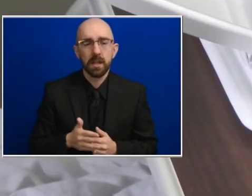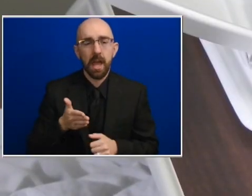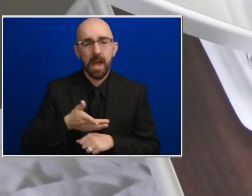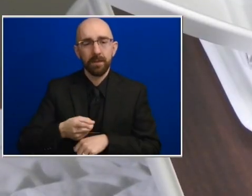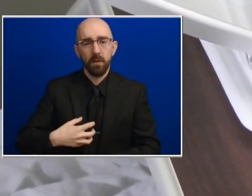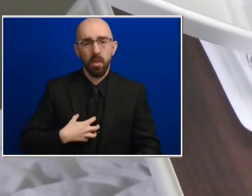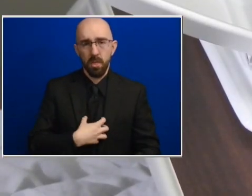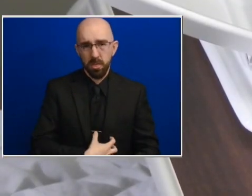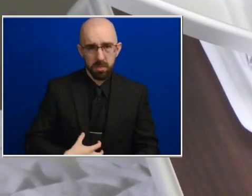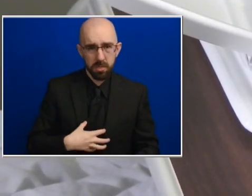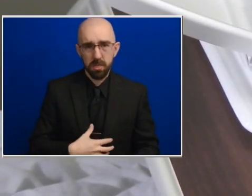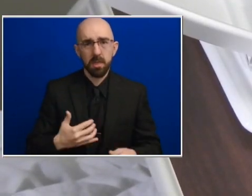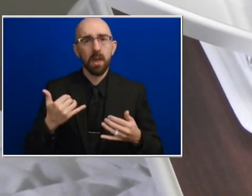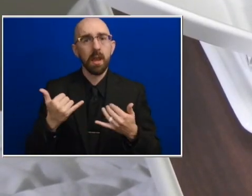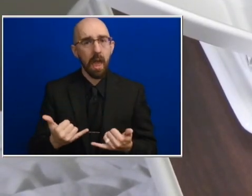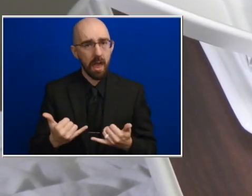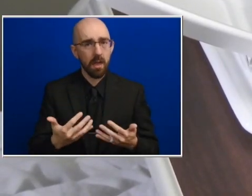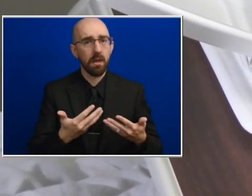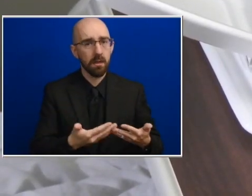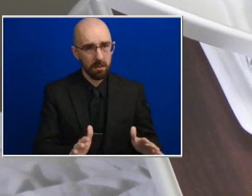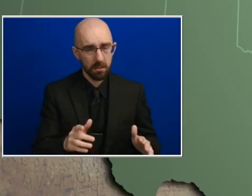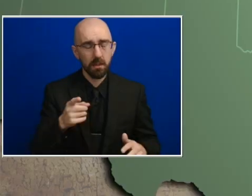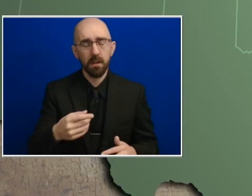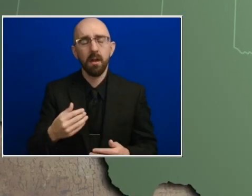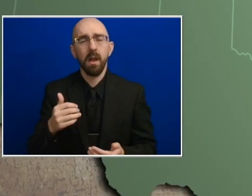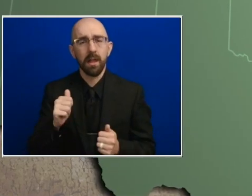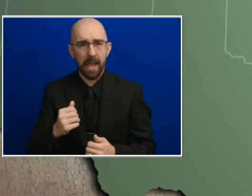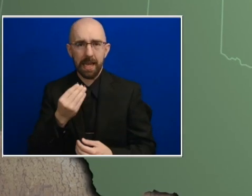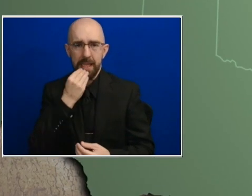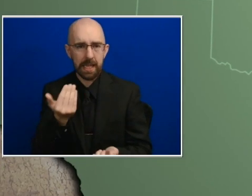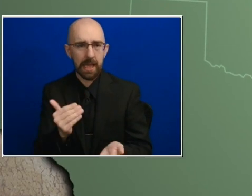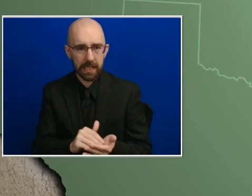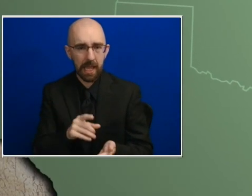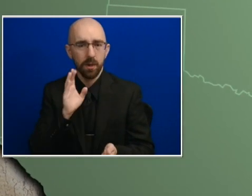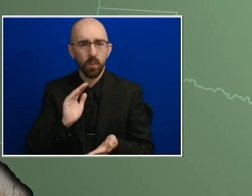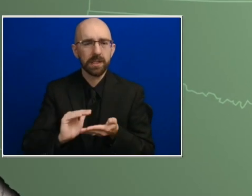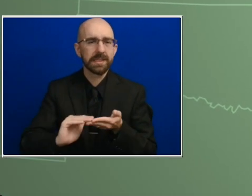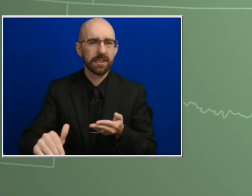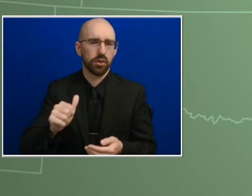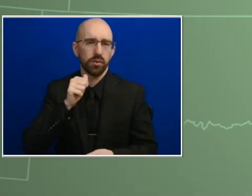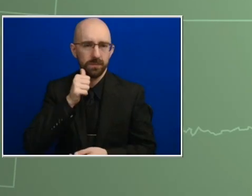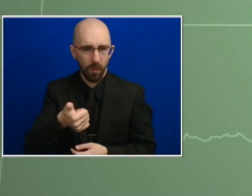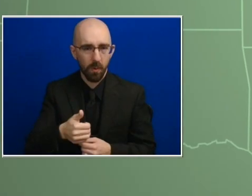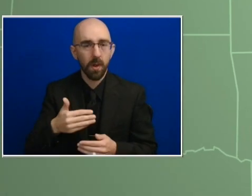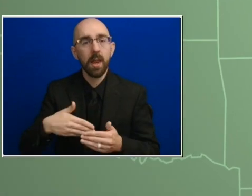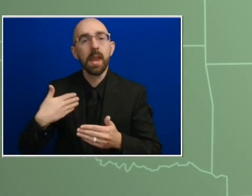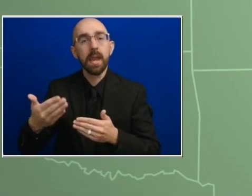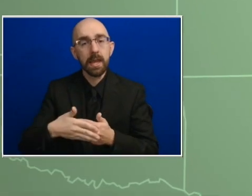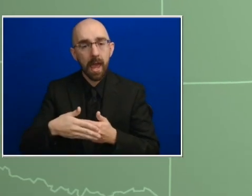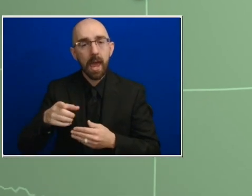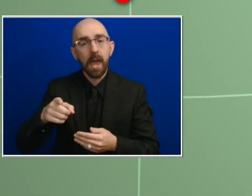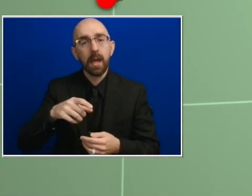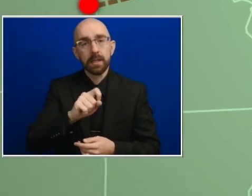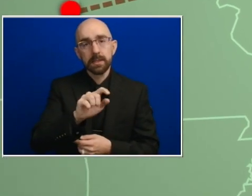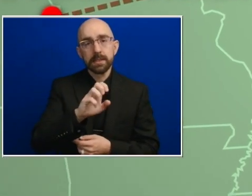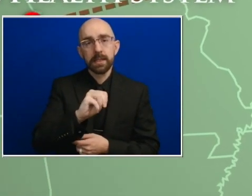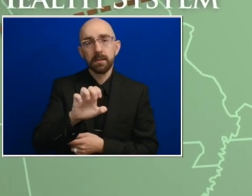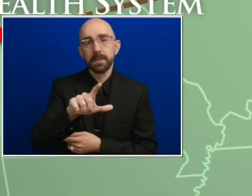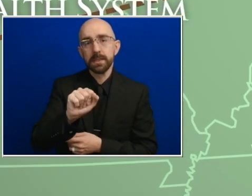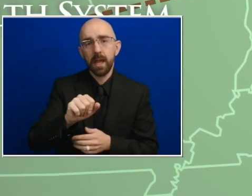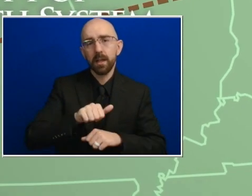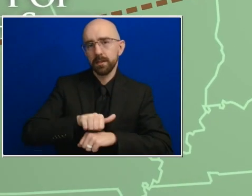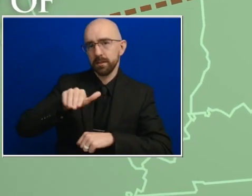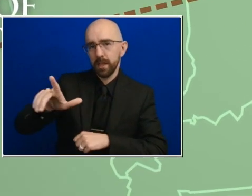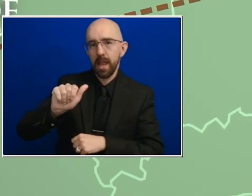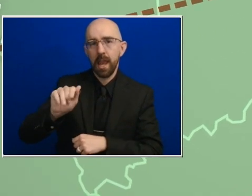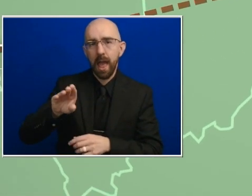has finally returned. She'll be discharged tomorrow. Next, Linda's stem cells will be sent to a special lab in New Jersey, where